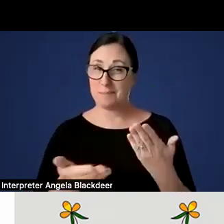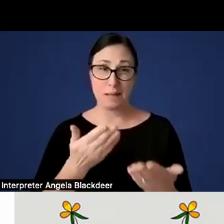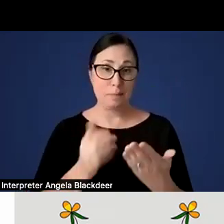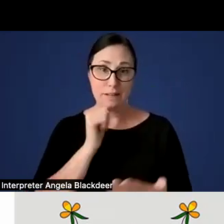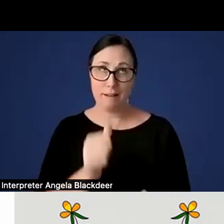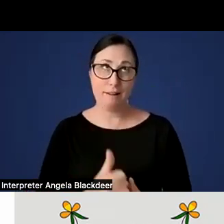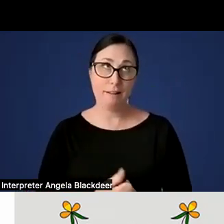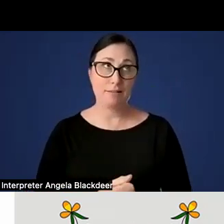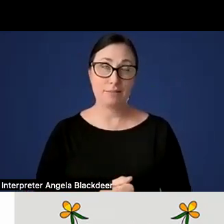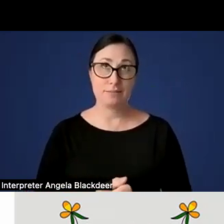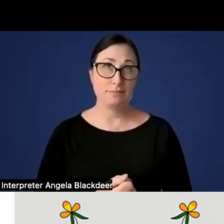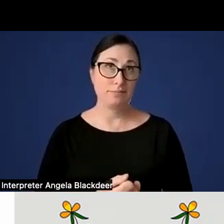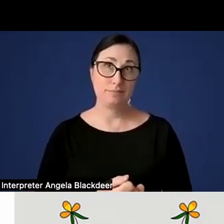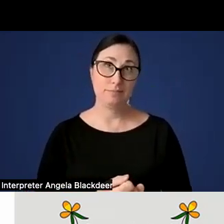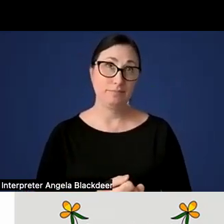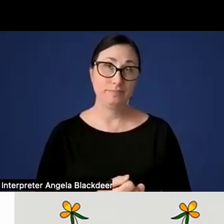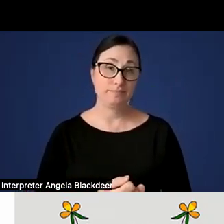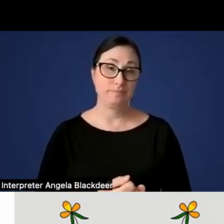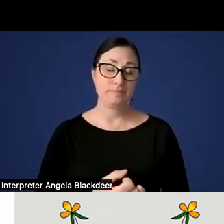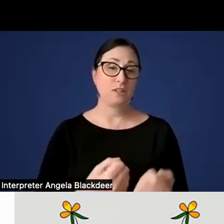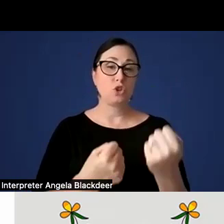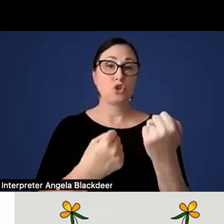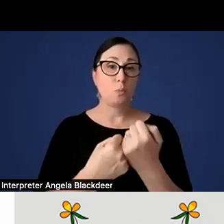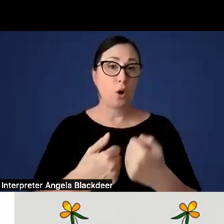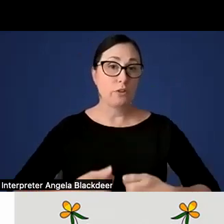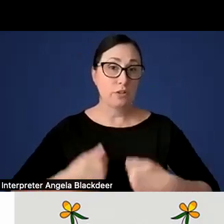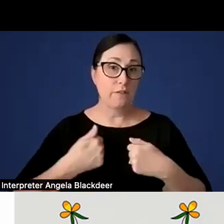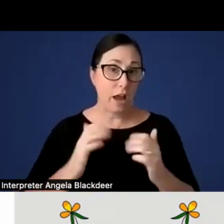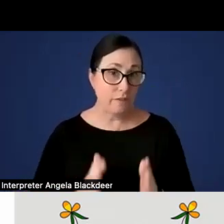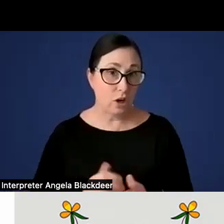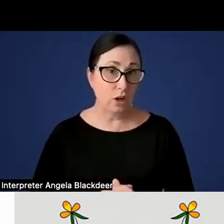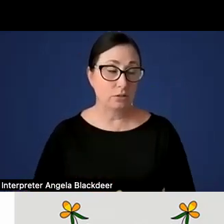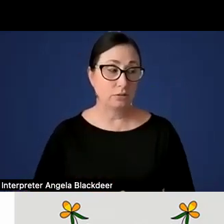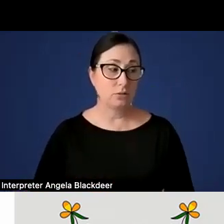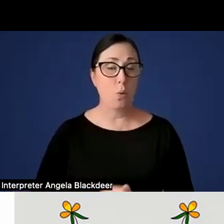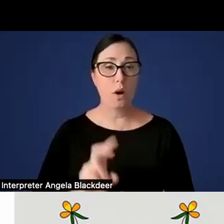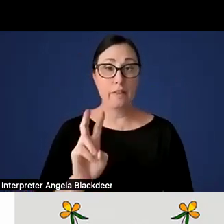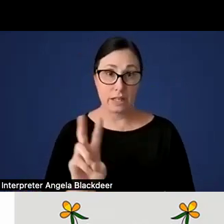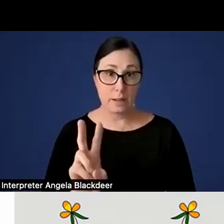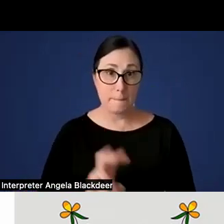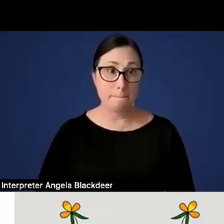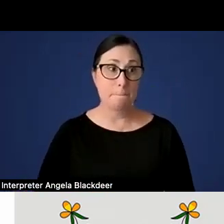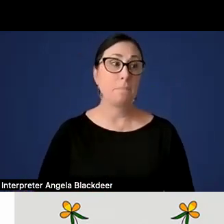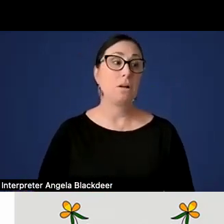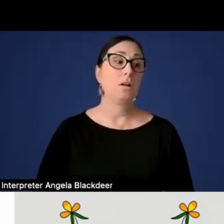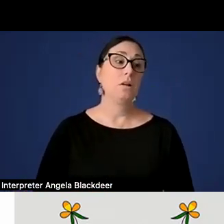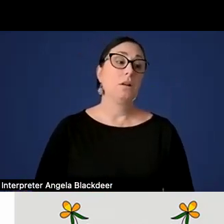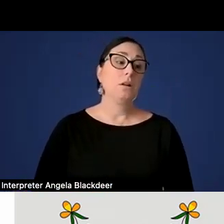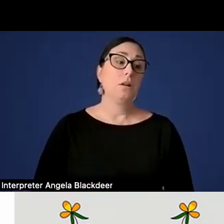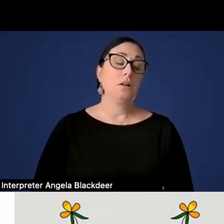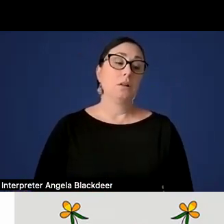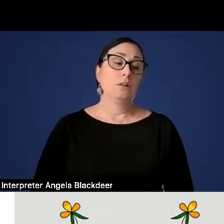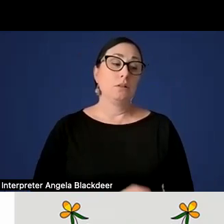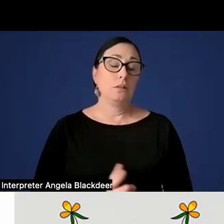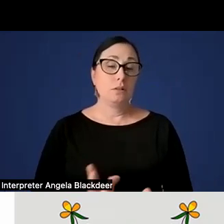towards the survivor or the victim who are undergoing those thoughts, and instead be a protective measure of the law enforcement for